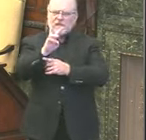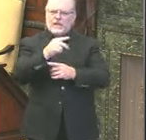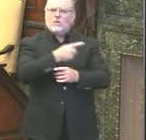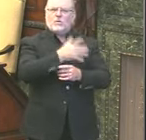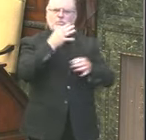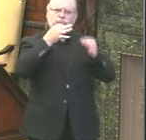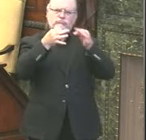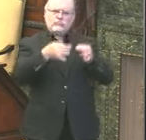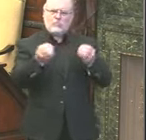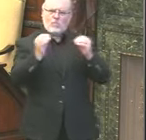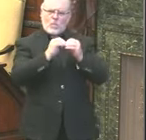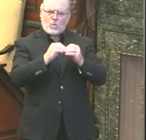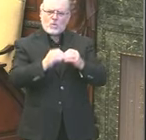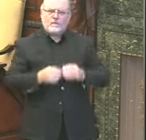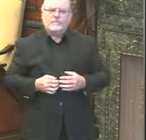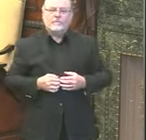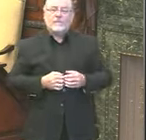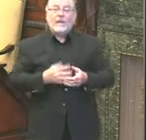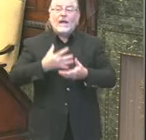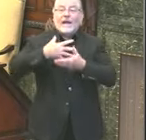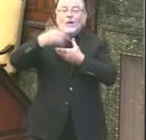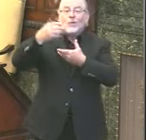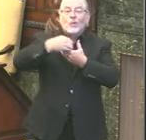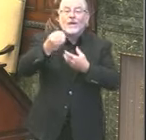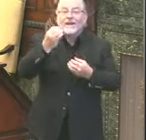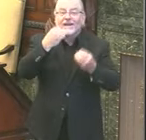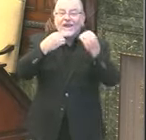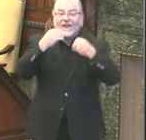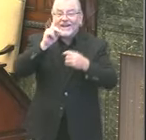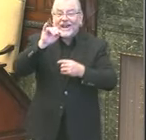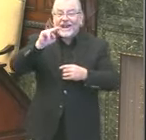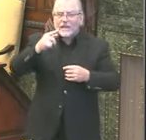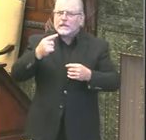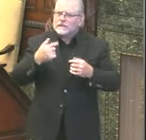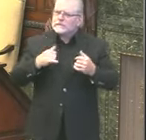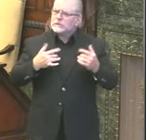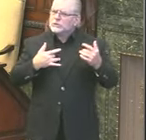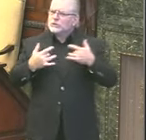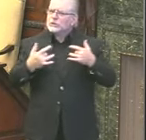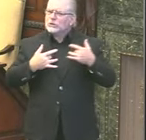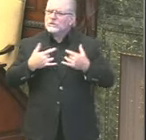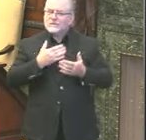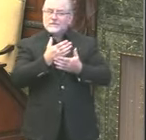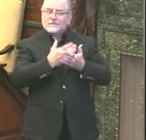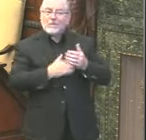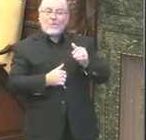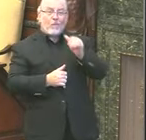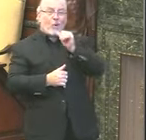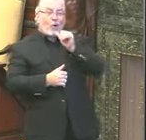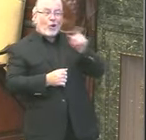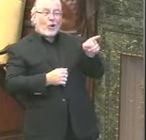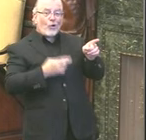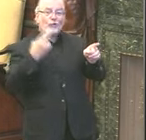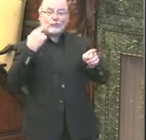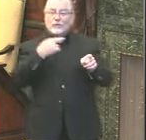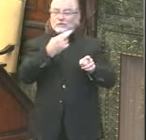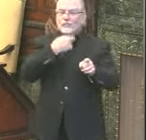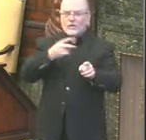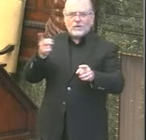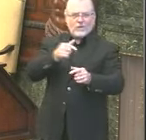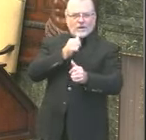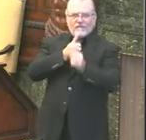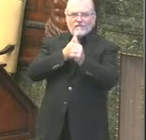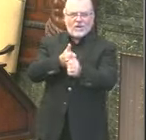12th. And I did receive reports of restaurants and bars with outdoor dining not following the guidance. And in fact, I saw this